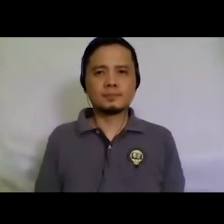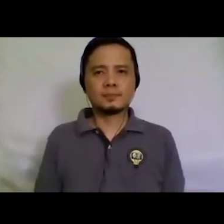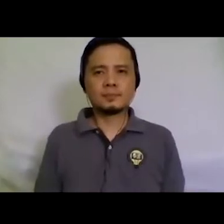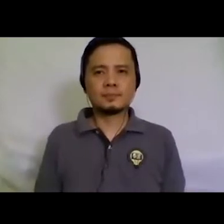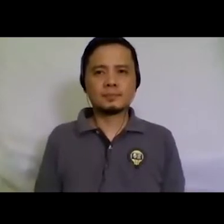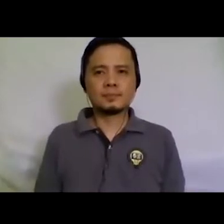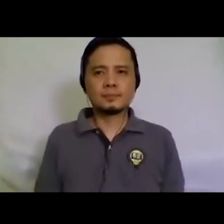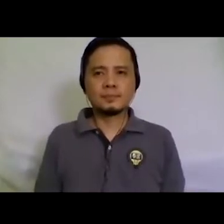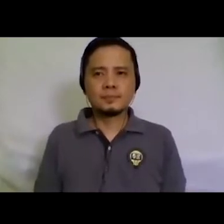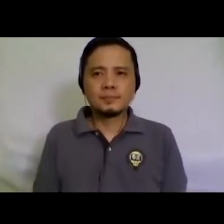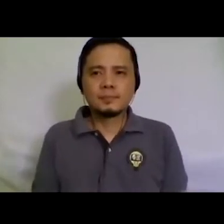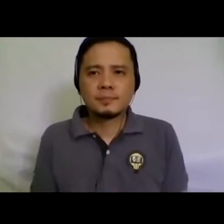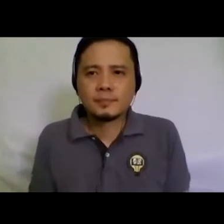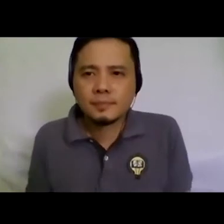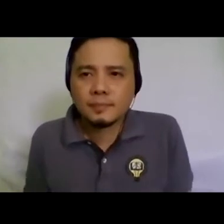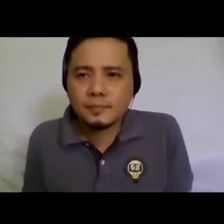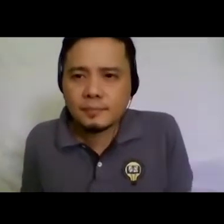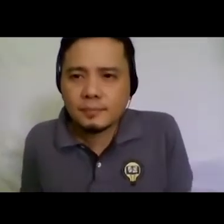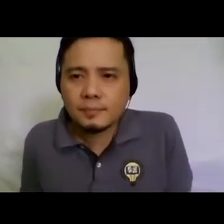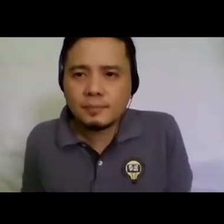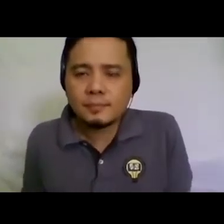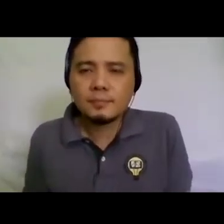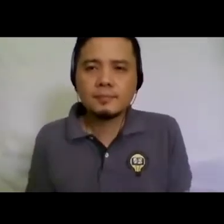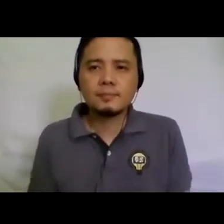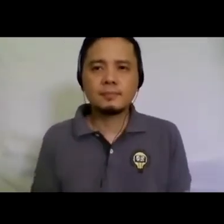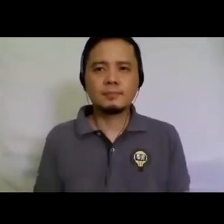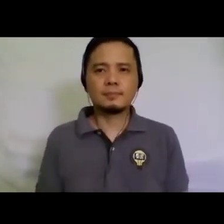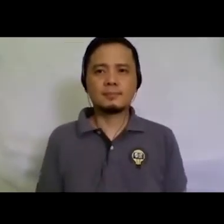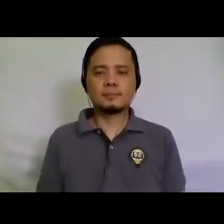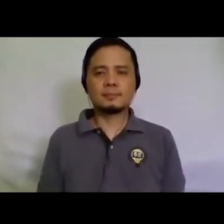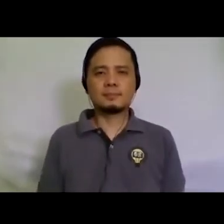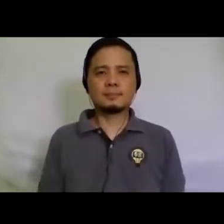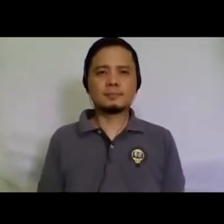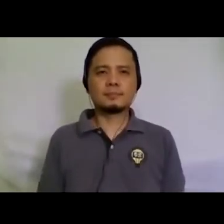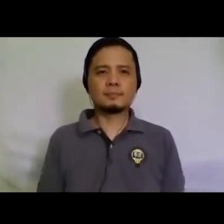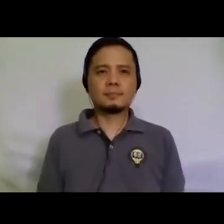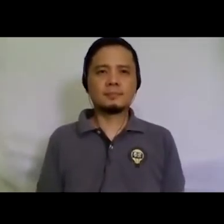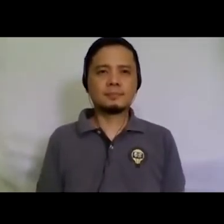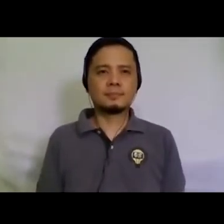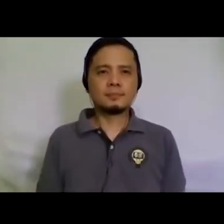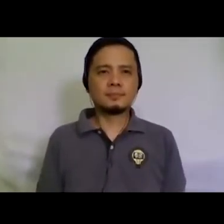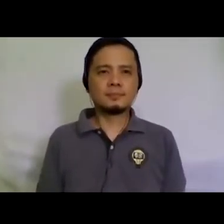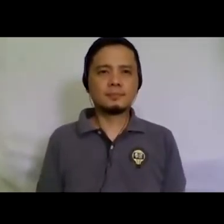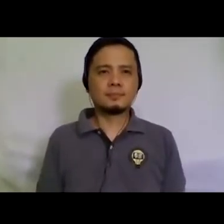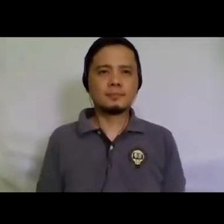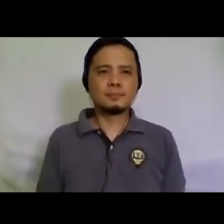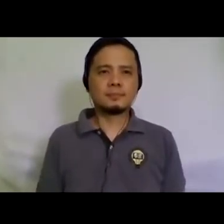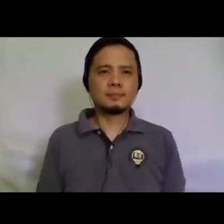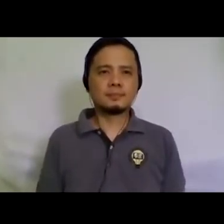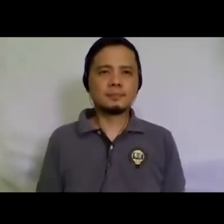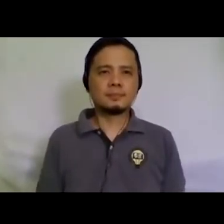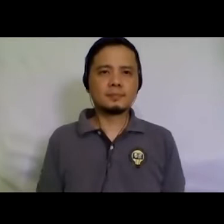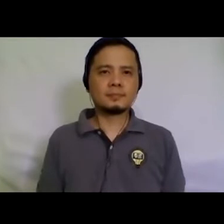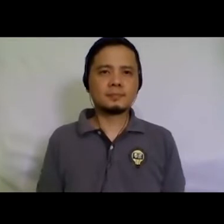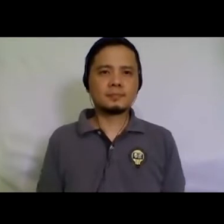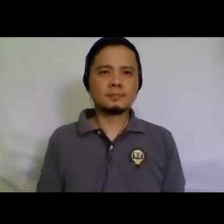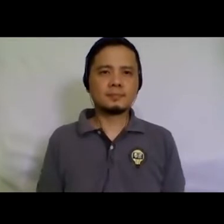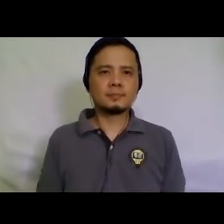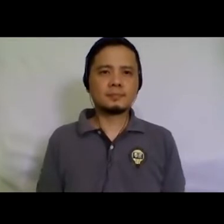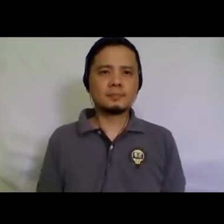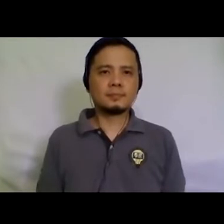the answer is D. Ming saying D. Justin saying A. Shak